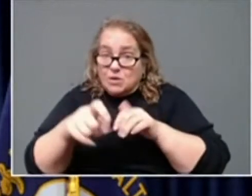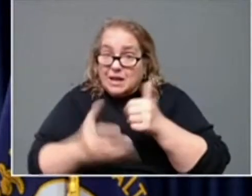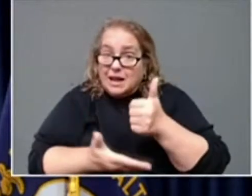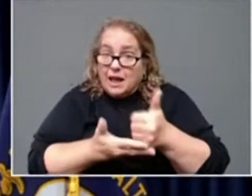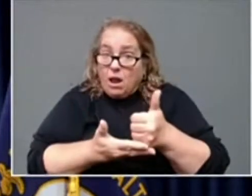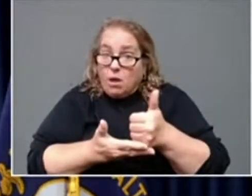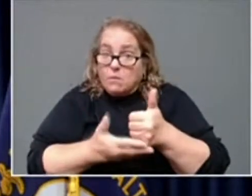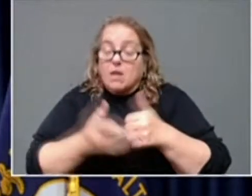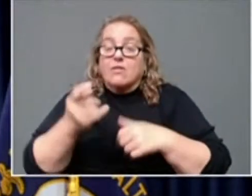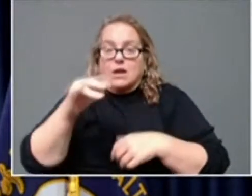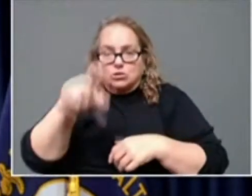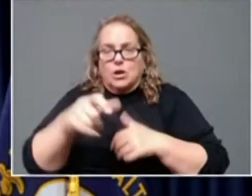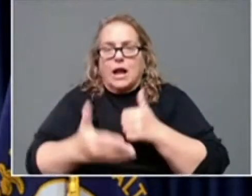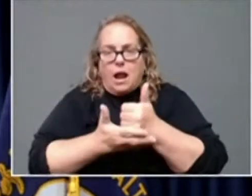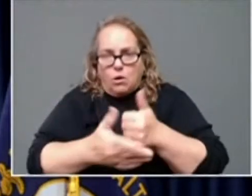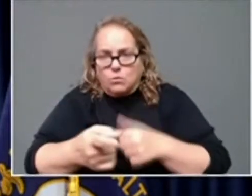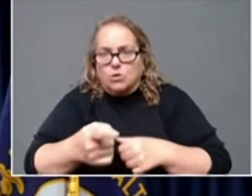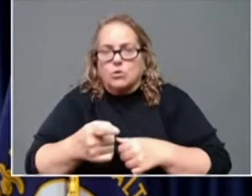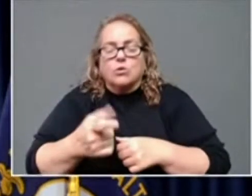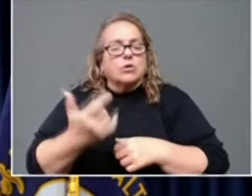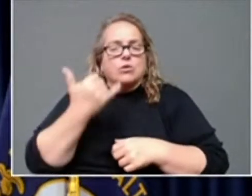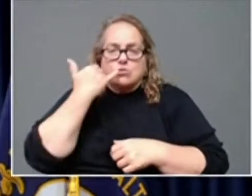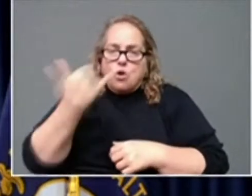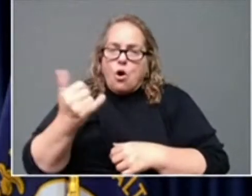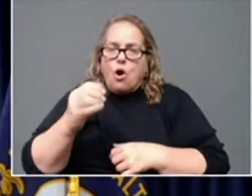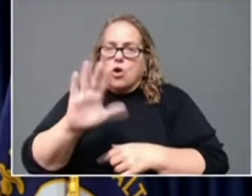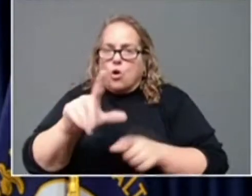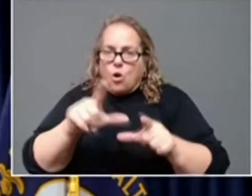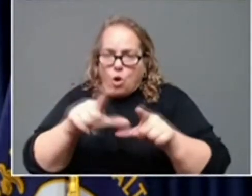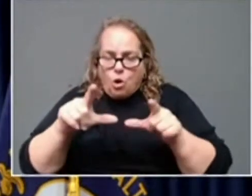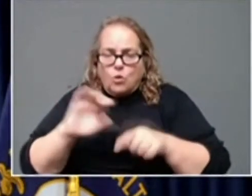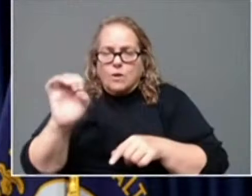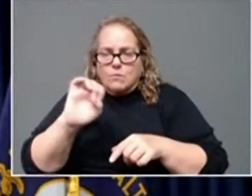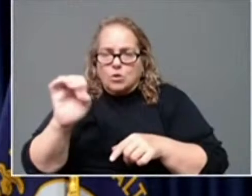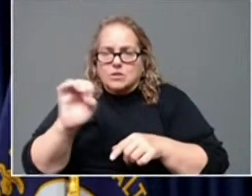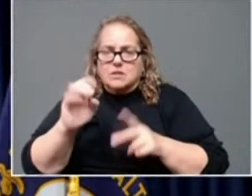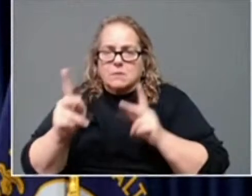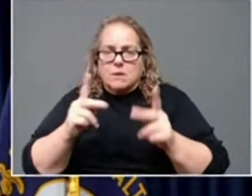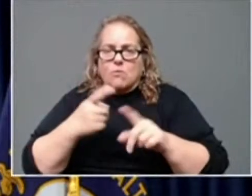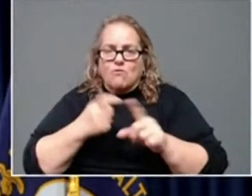ought to help you call your local emergency management folks from the park.